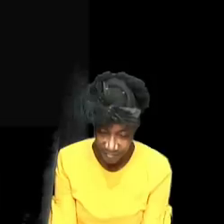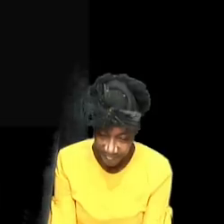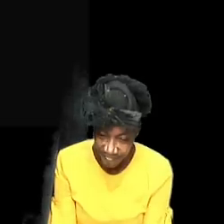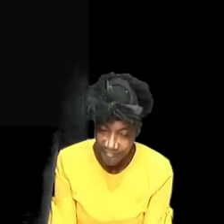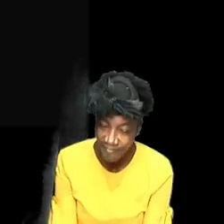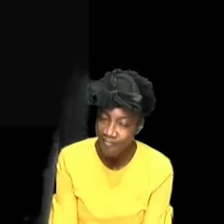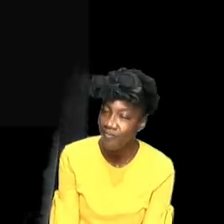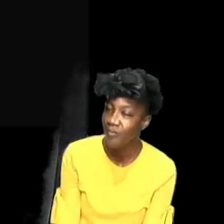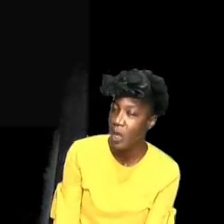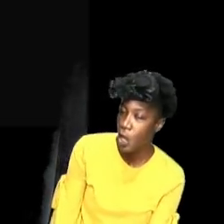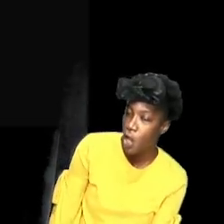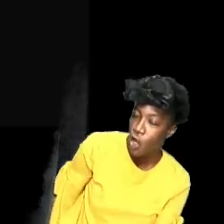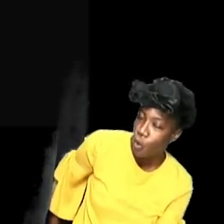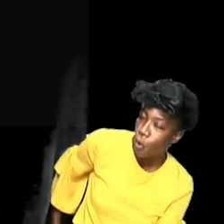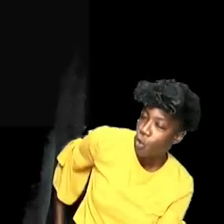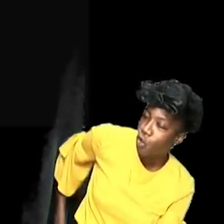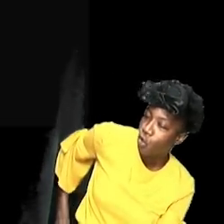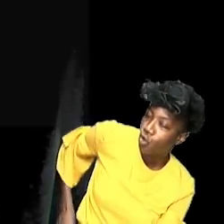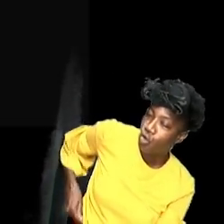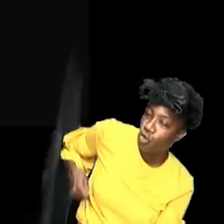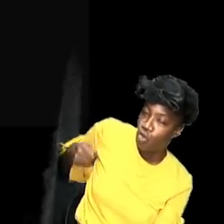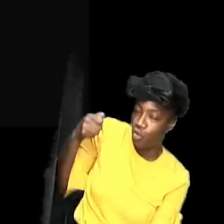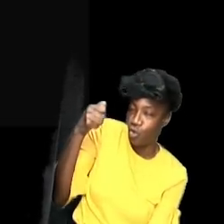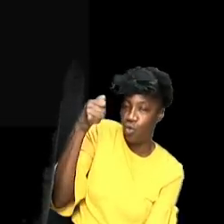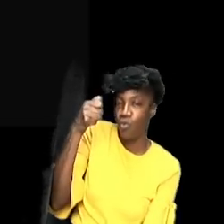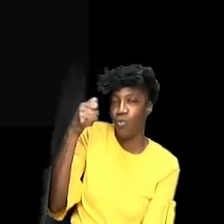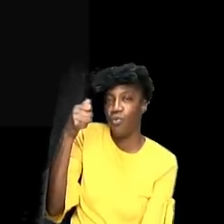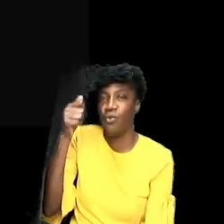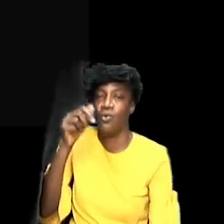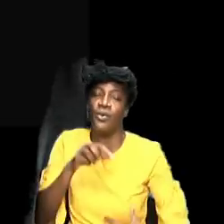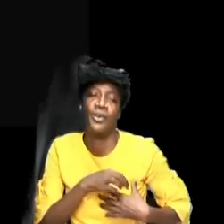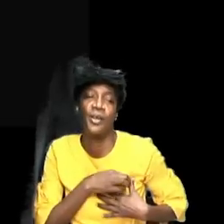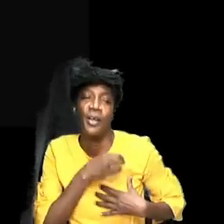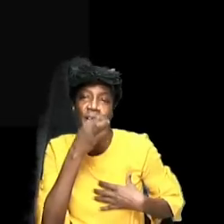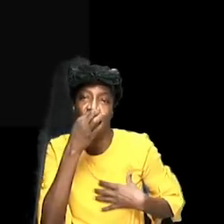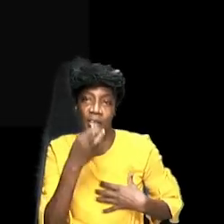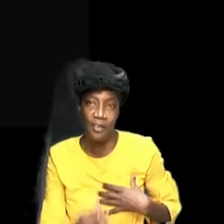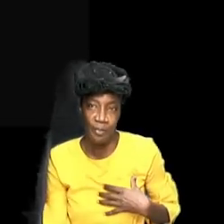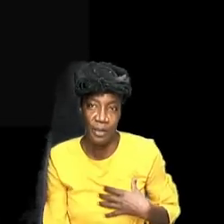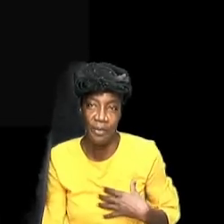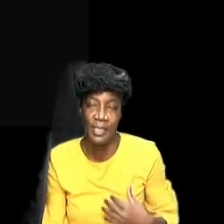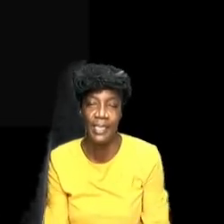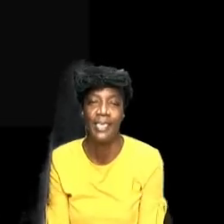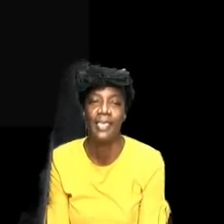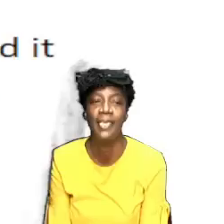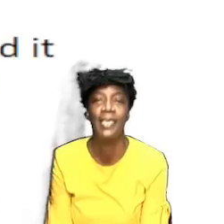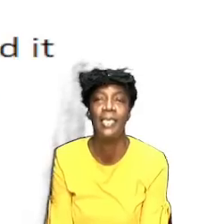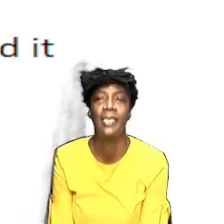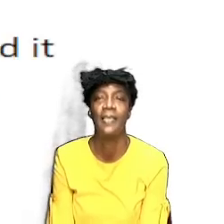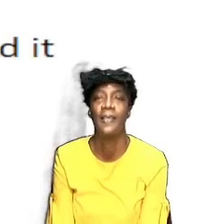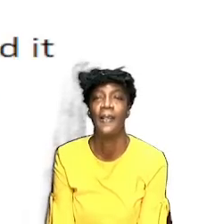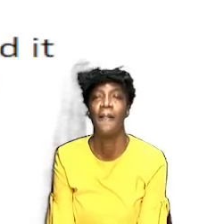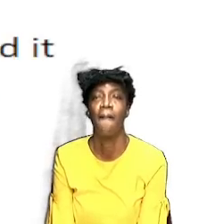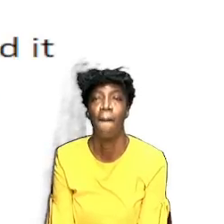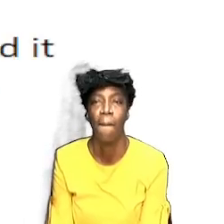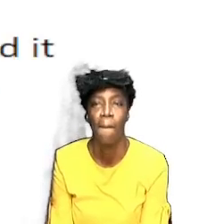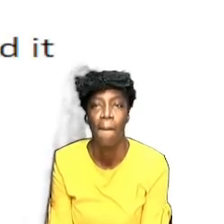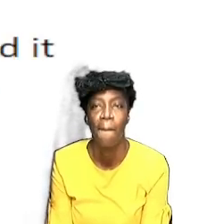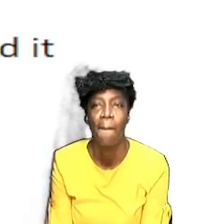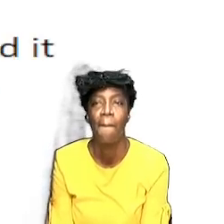We move on to the sword of the Spirit. Praise God. The sword of the Spirit.